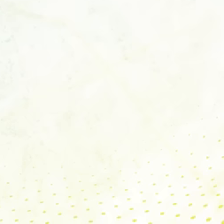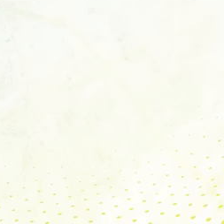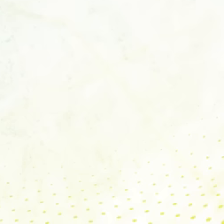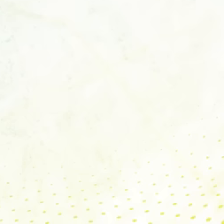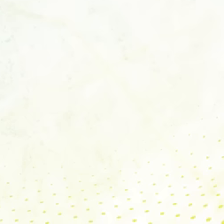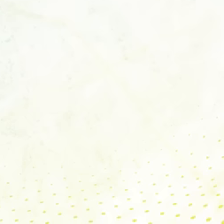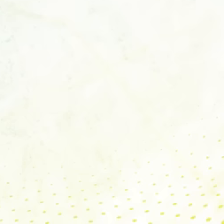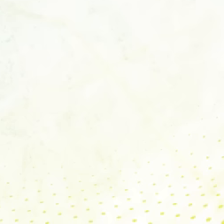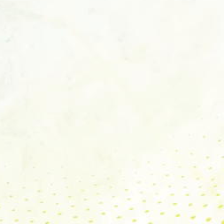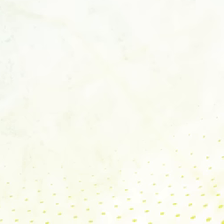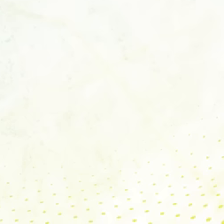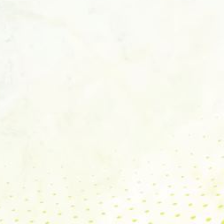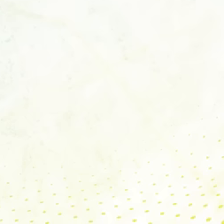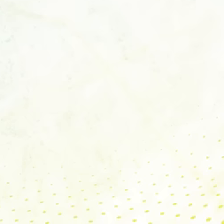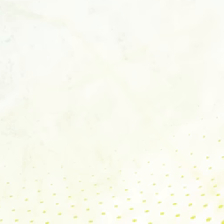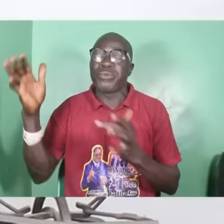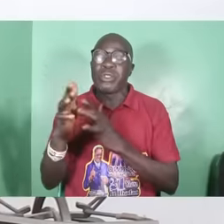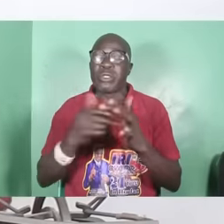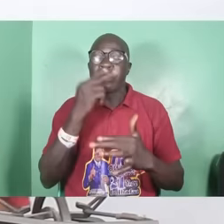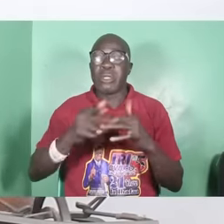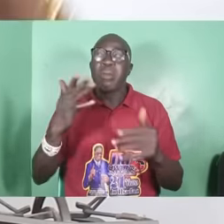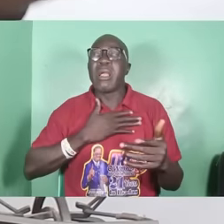inu mi dun iyun eri akoko ti mo mu wa